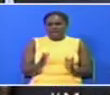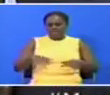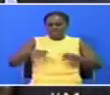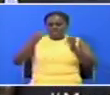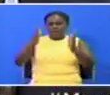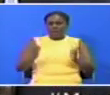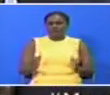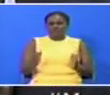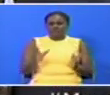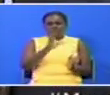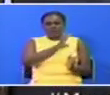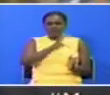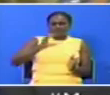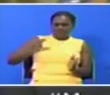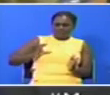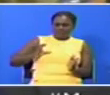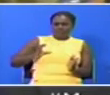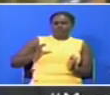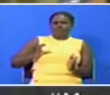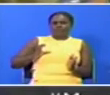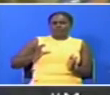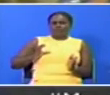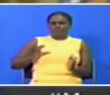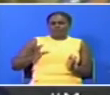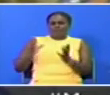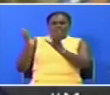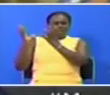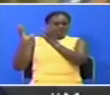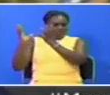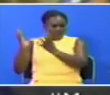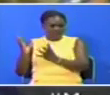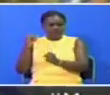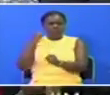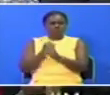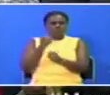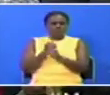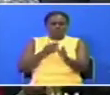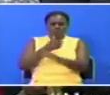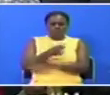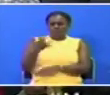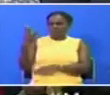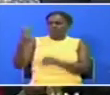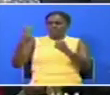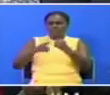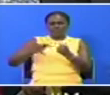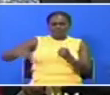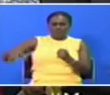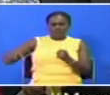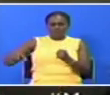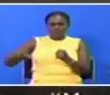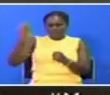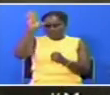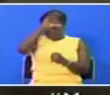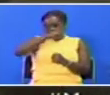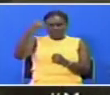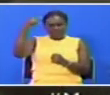chair for the Council of Governors, a heavy burden hanging over the 47 county governments did not escape the